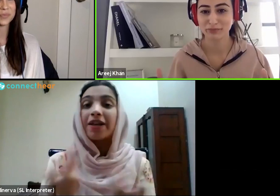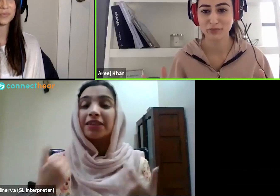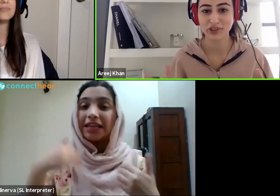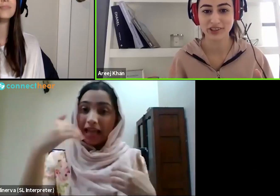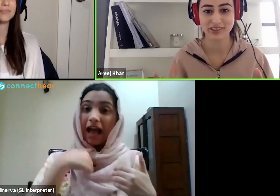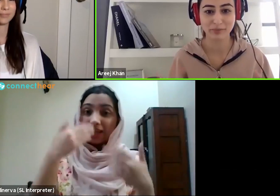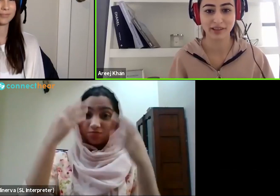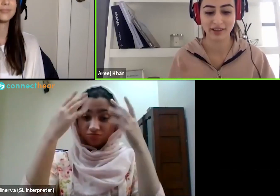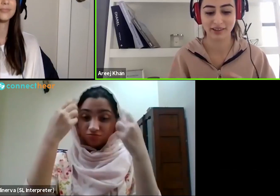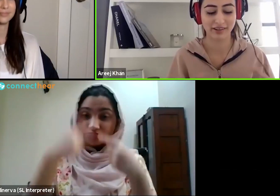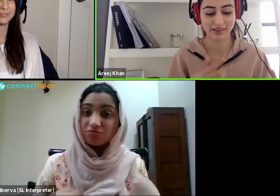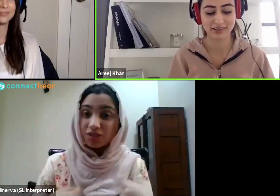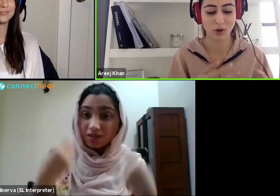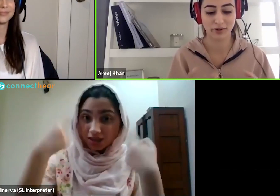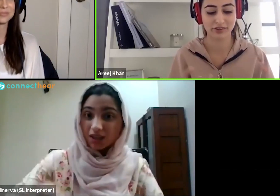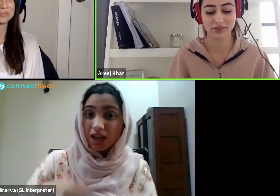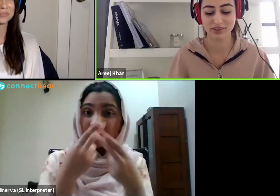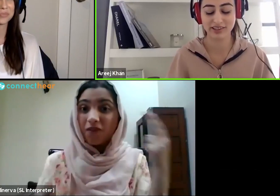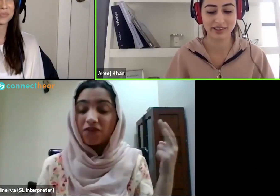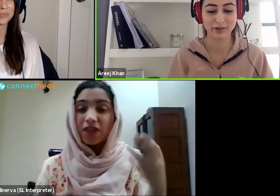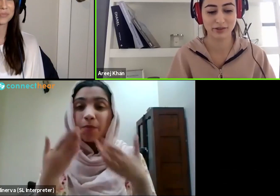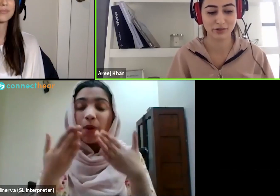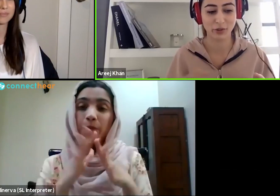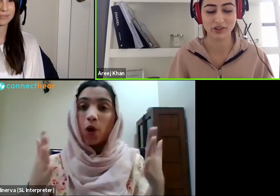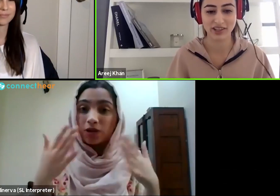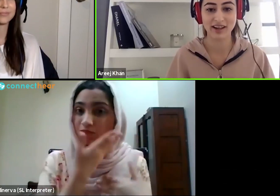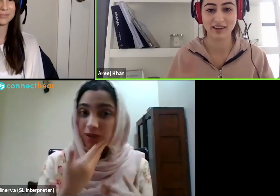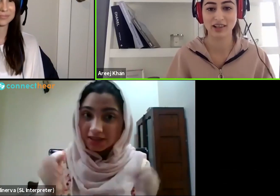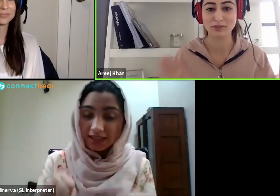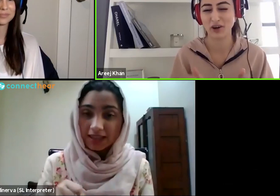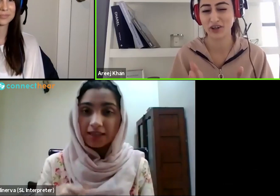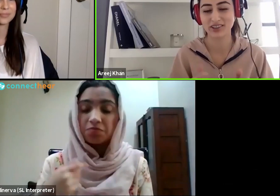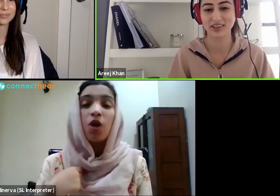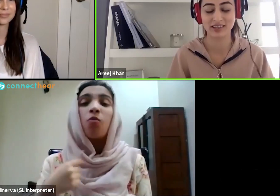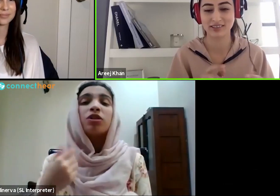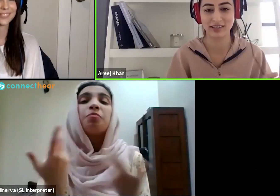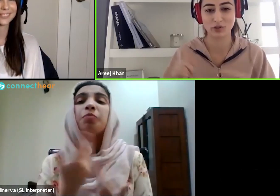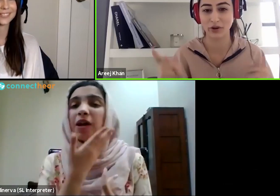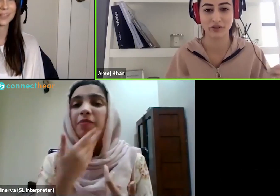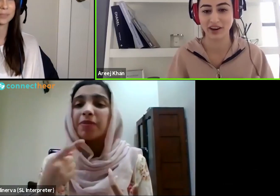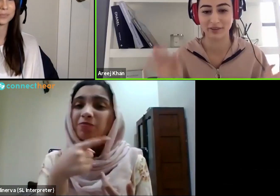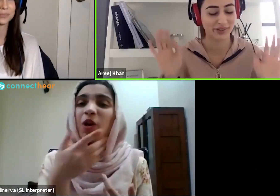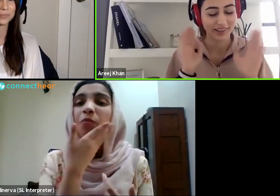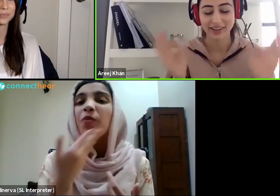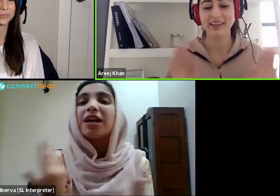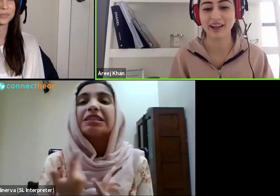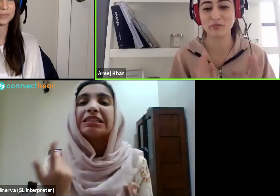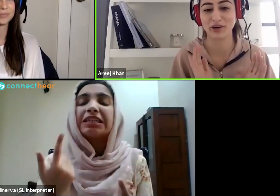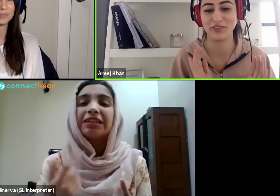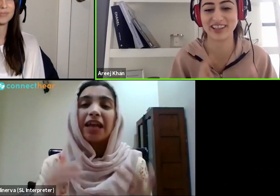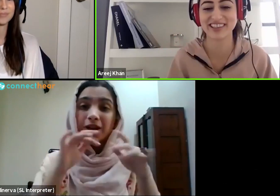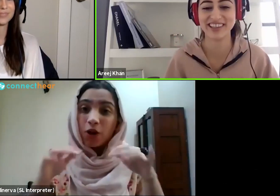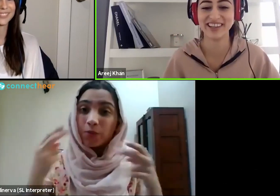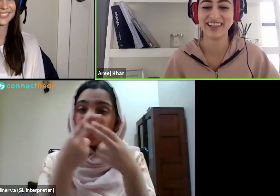computer, which is something I can see, understand, less parts, less things going around. Yeah, I